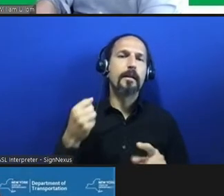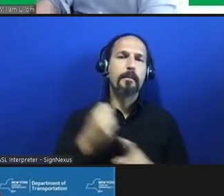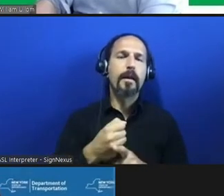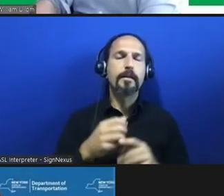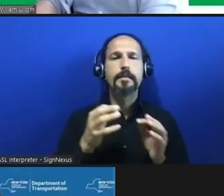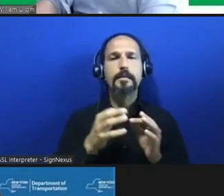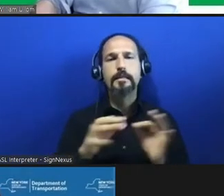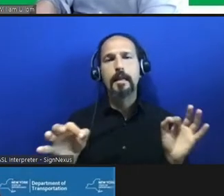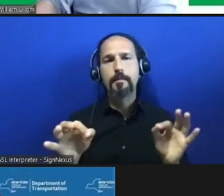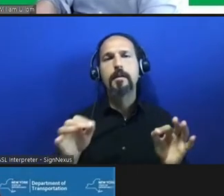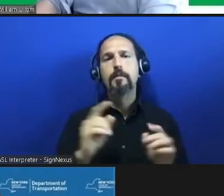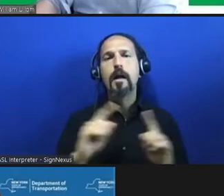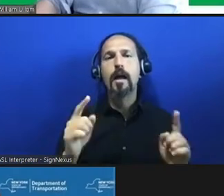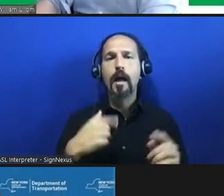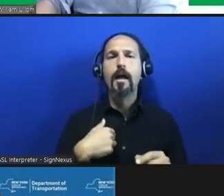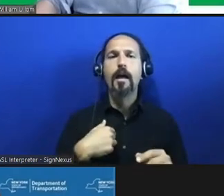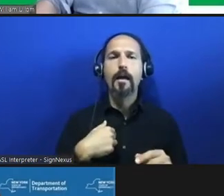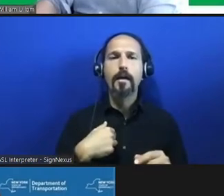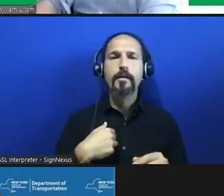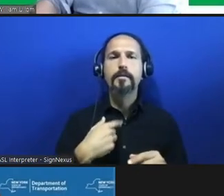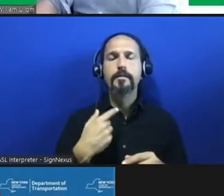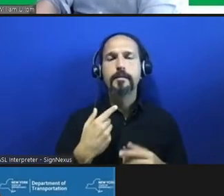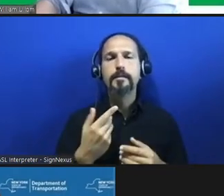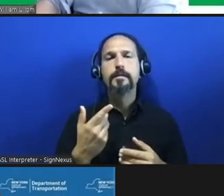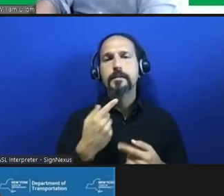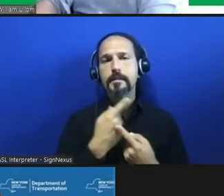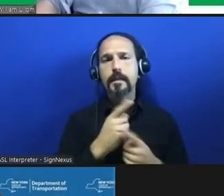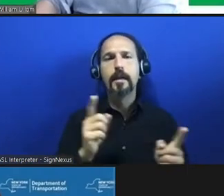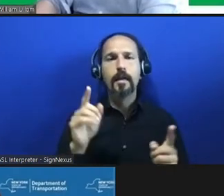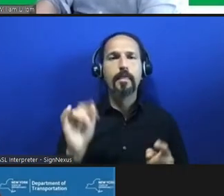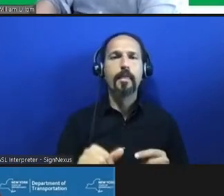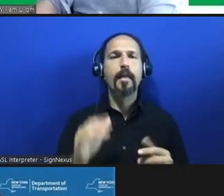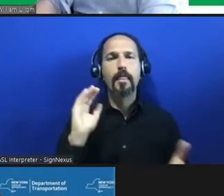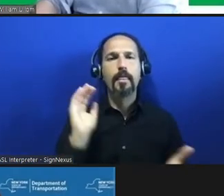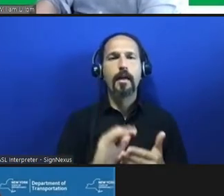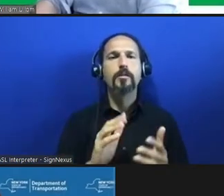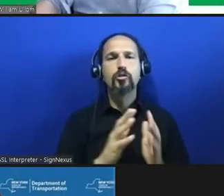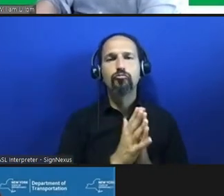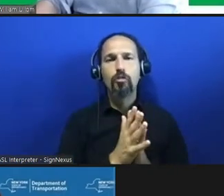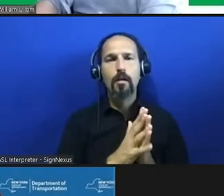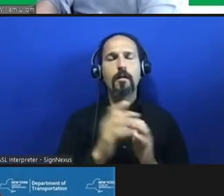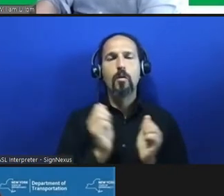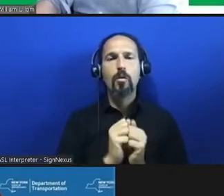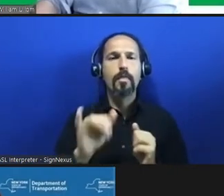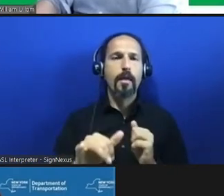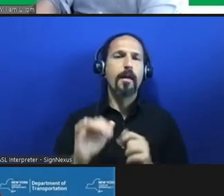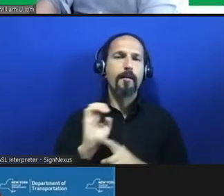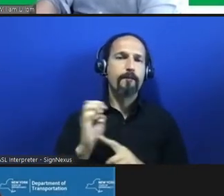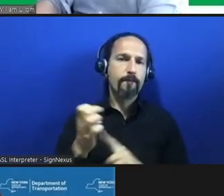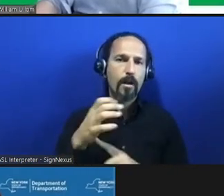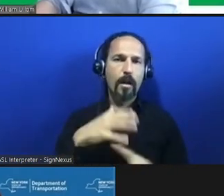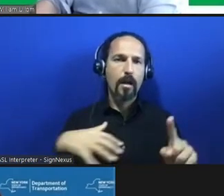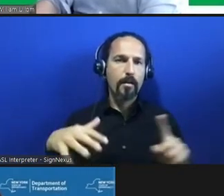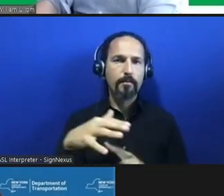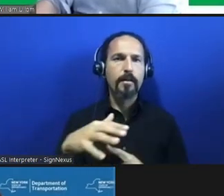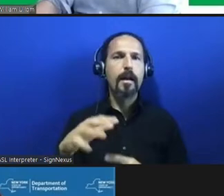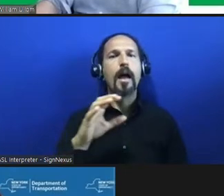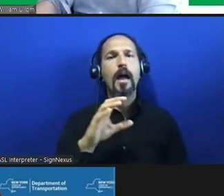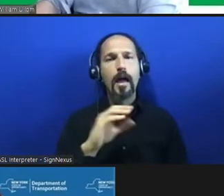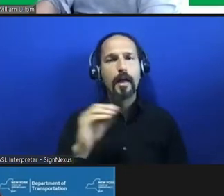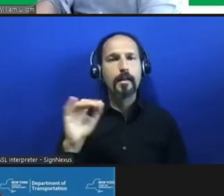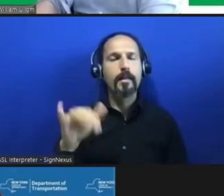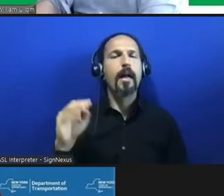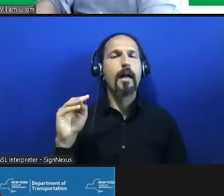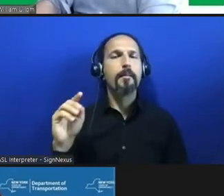submit that this should alleviate the congestion the issues with the environment and the